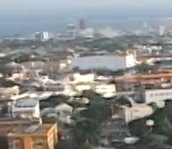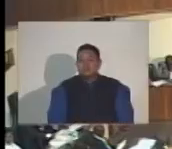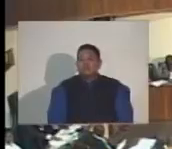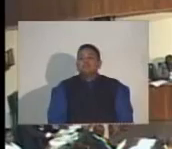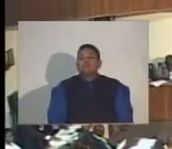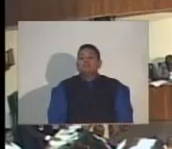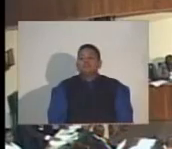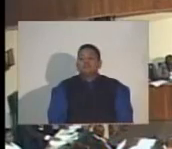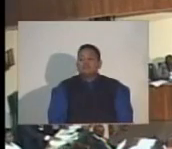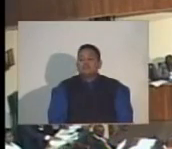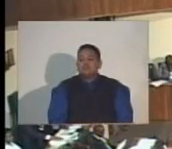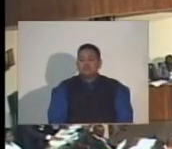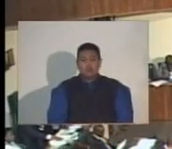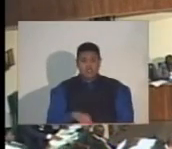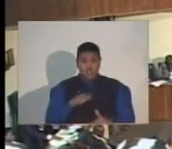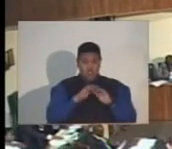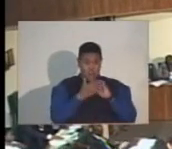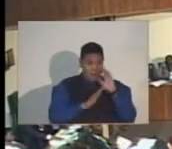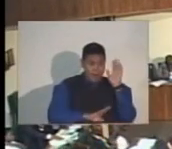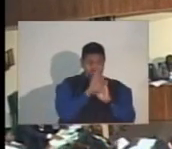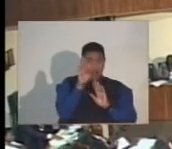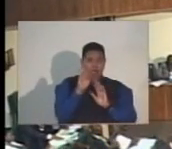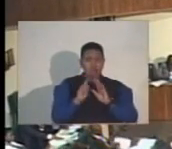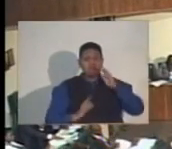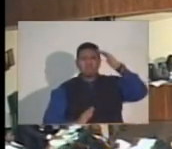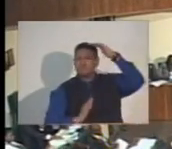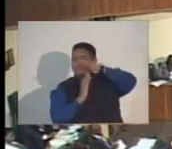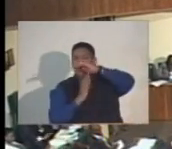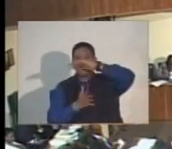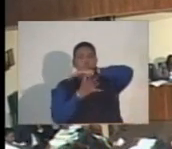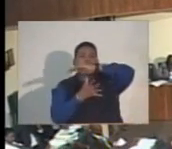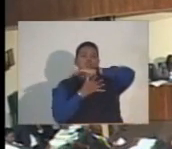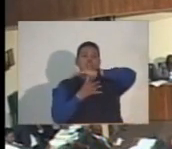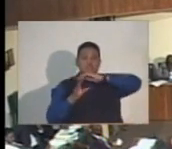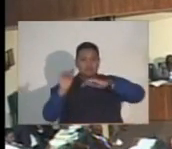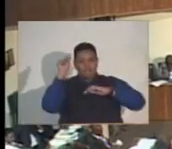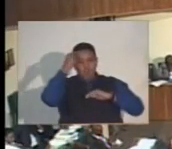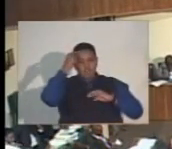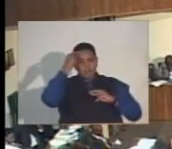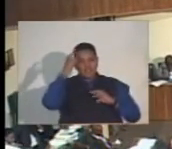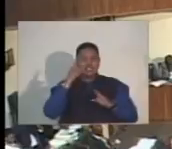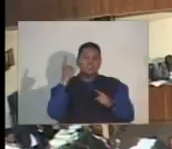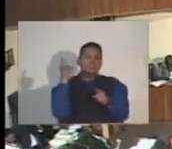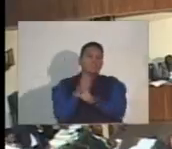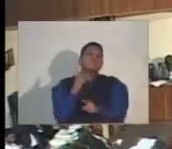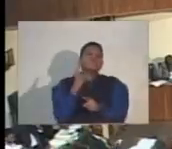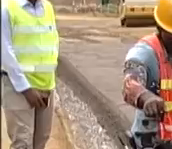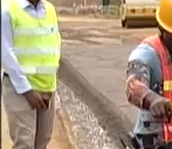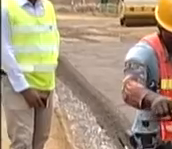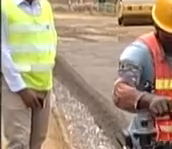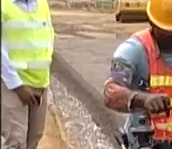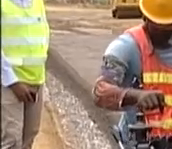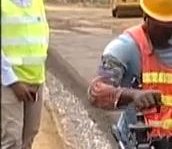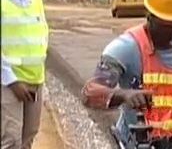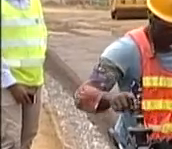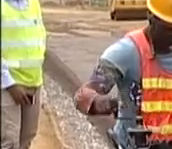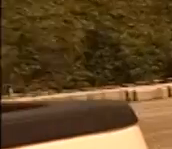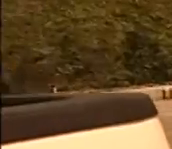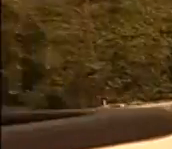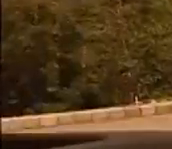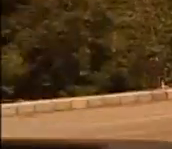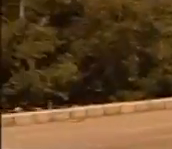economy. Placing growth as the highest priority of government is just the right thing to do. Part and parcel